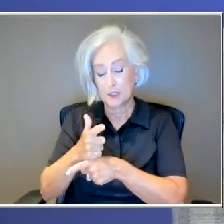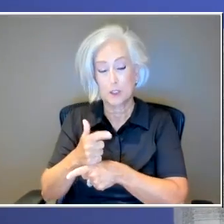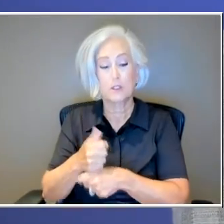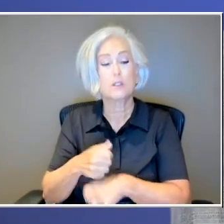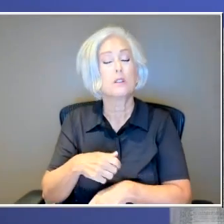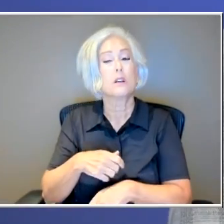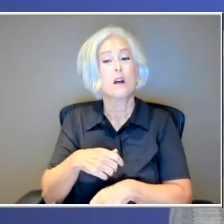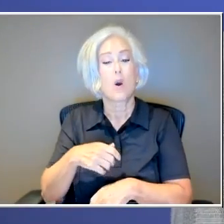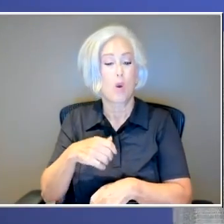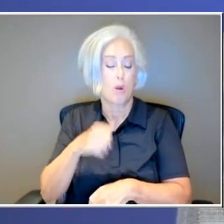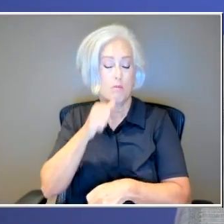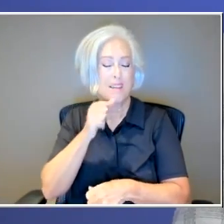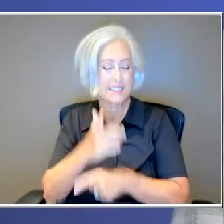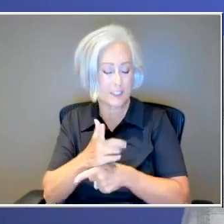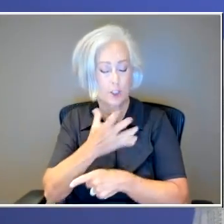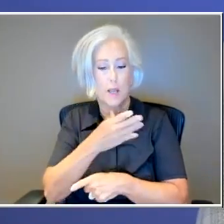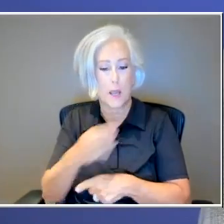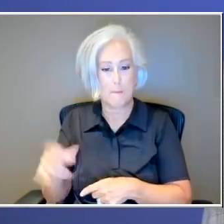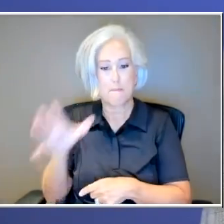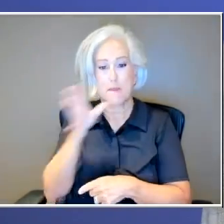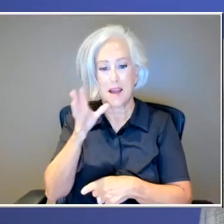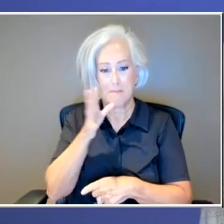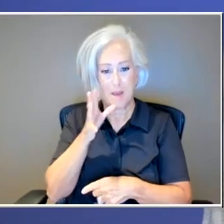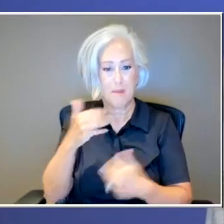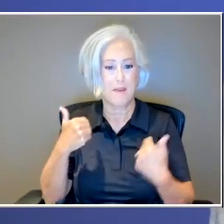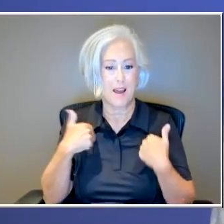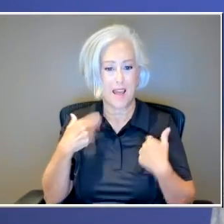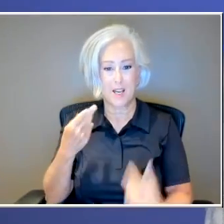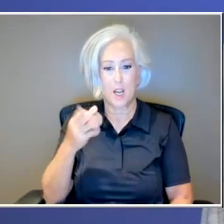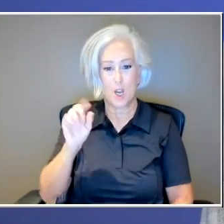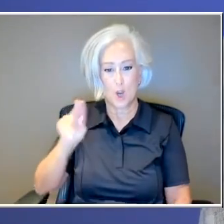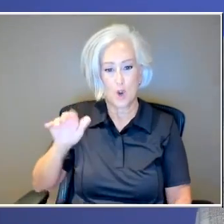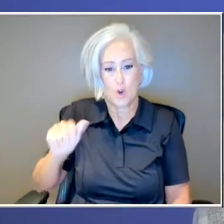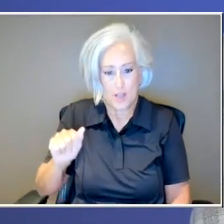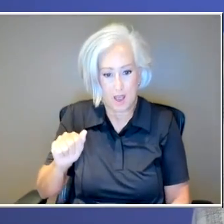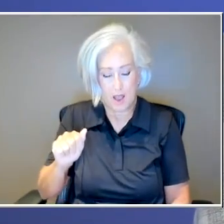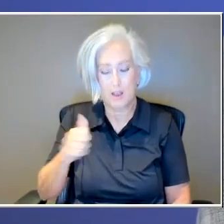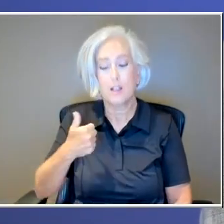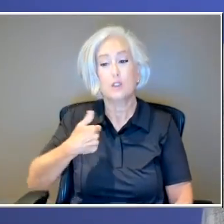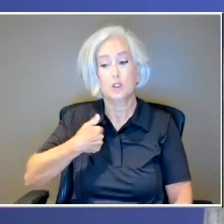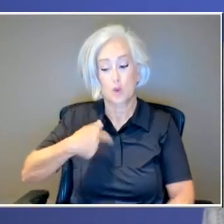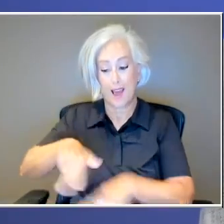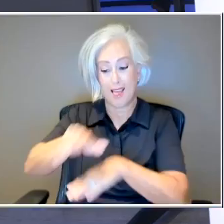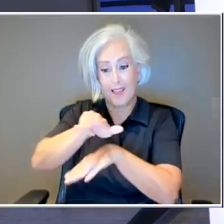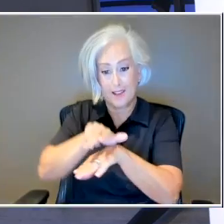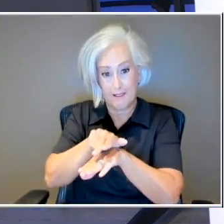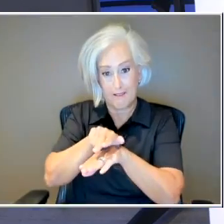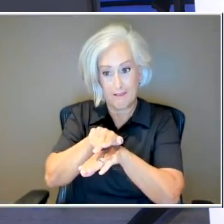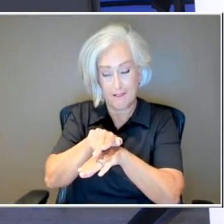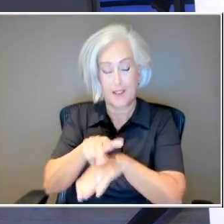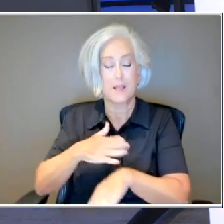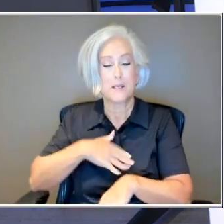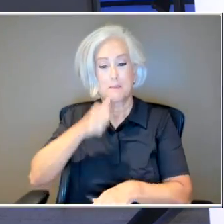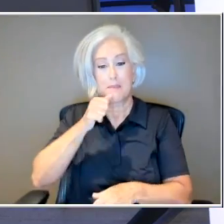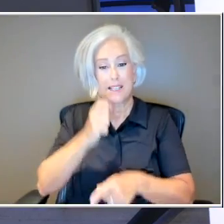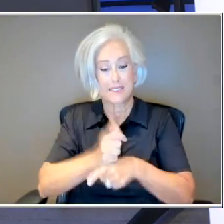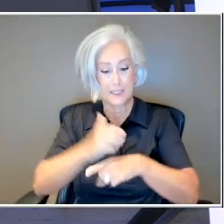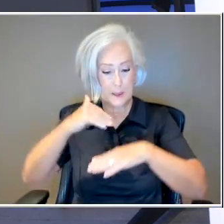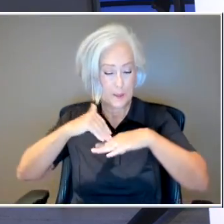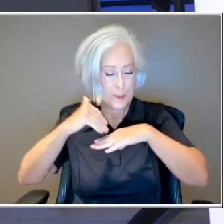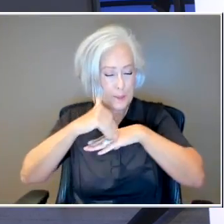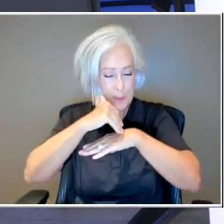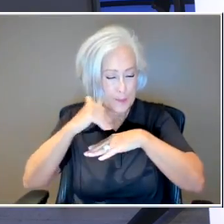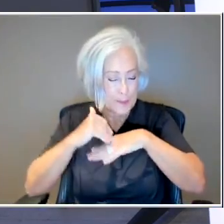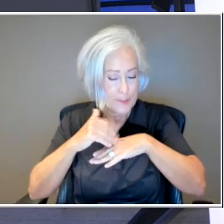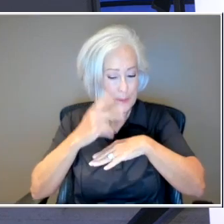laid down and I had my sister feel it. She's like, no, that's not a hernia. You need to go to the doctor. Oh, good thinking, having somebody else get in there and see what's